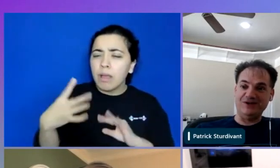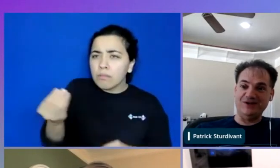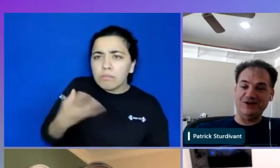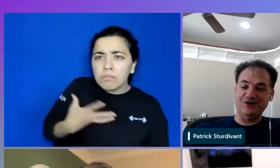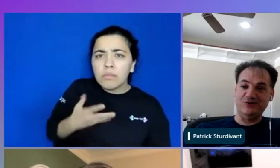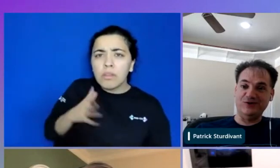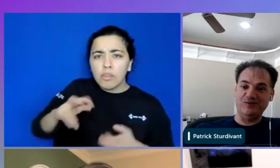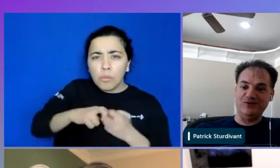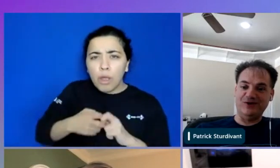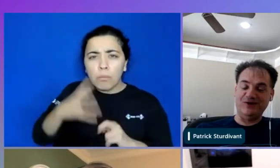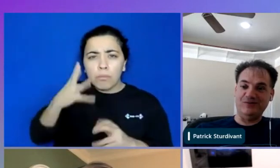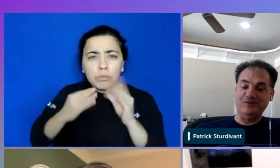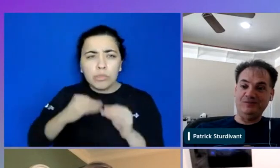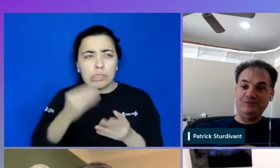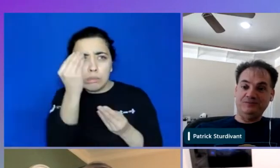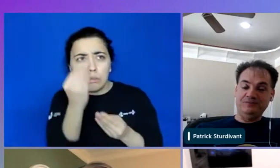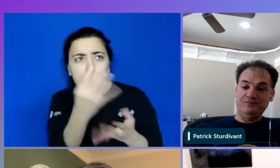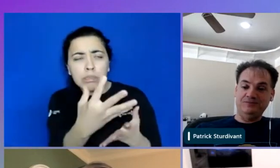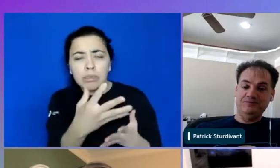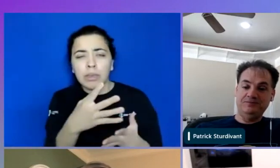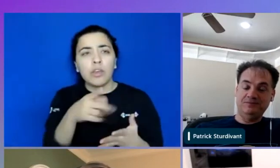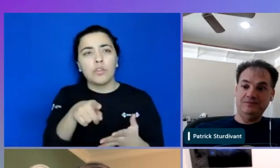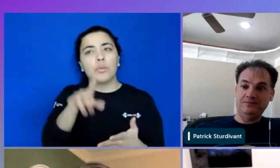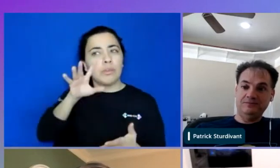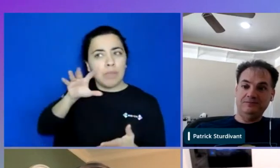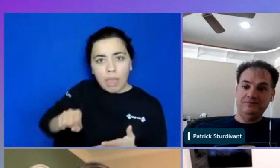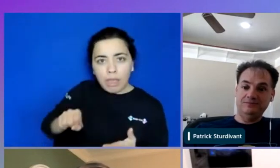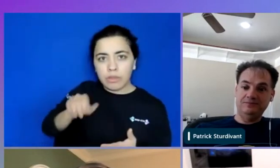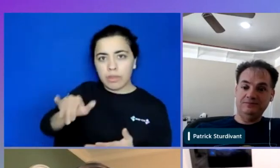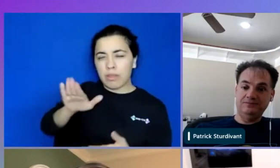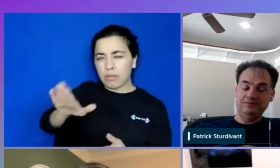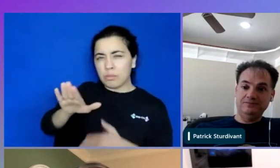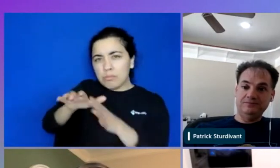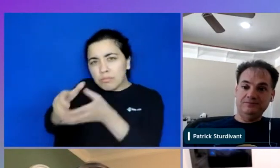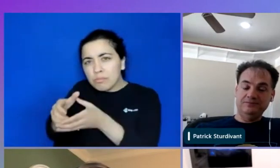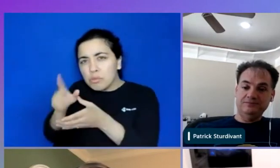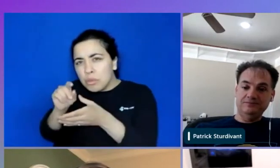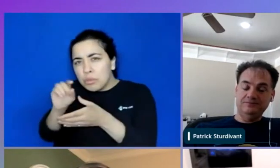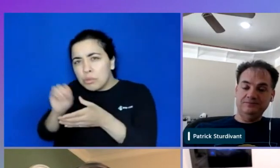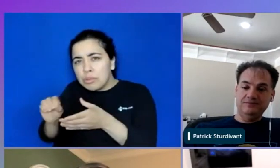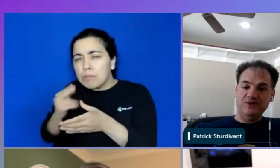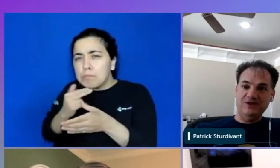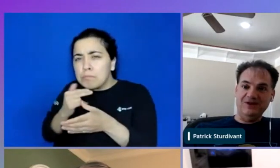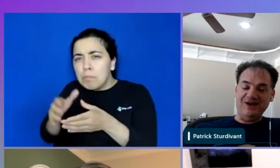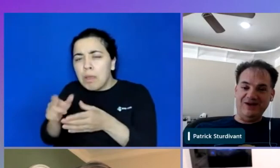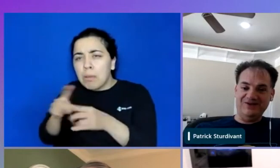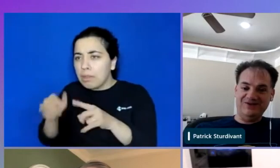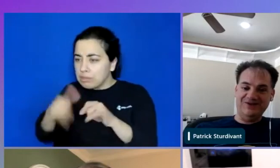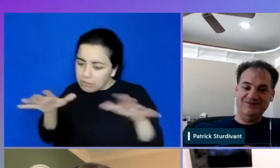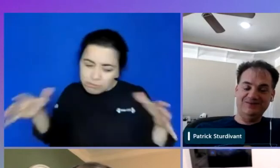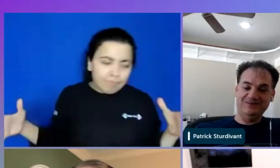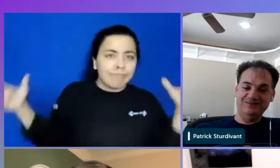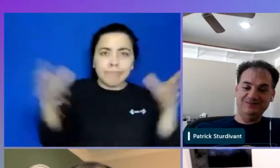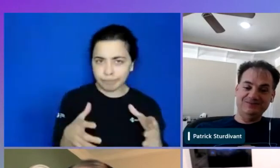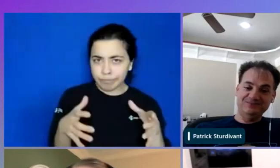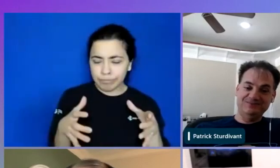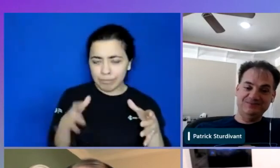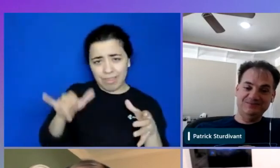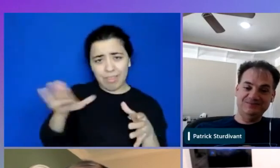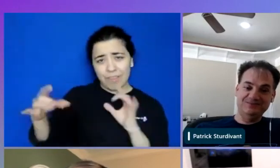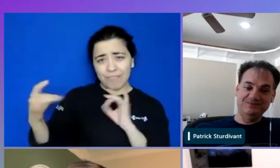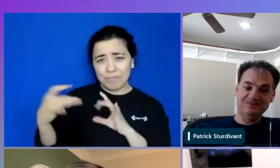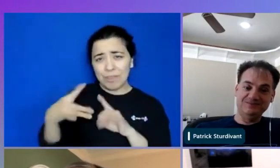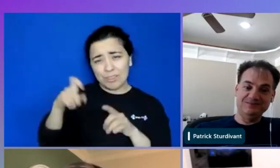you catch that other 20%. Yep. And the feedback mechanism should be accessible, of course. Yes.